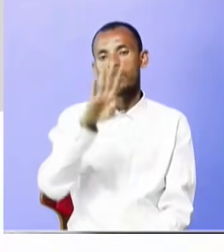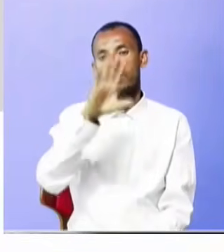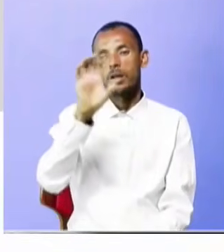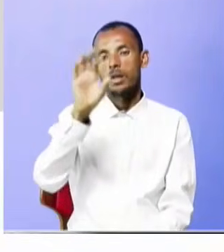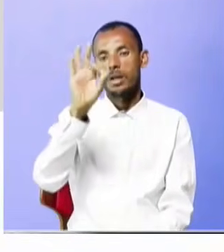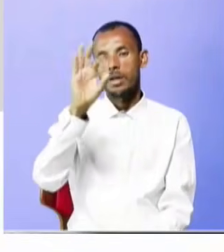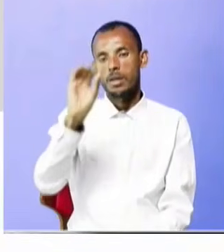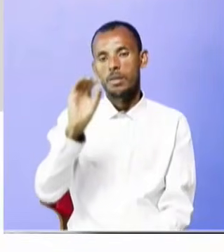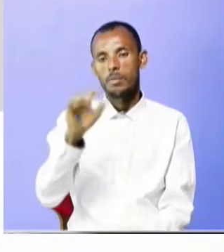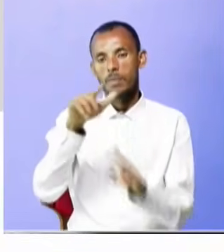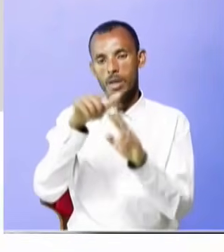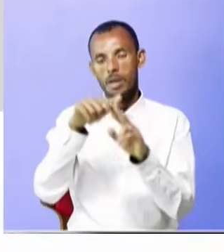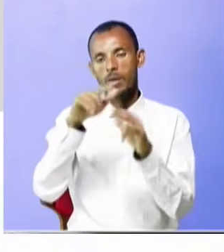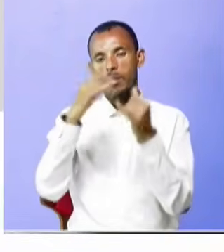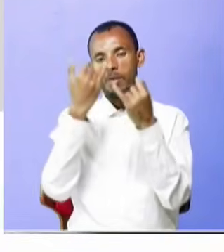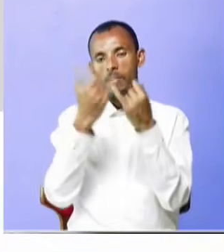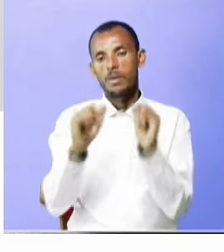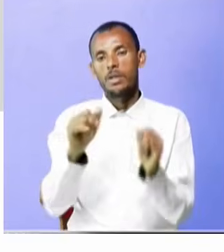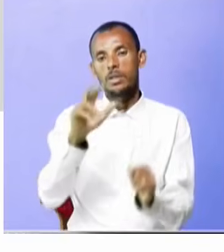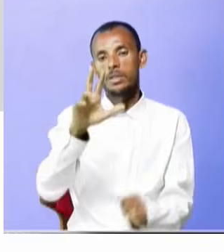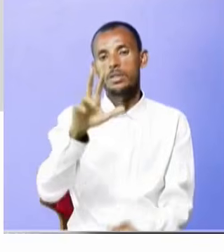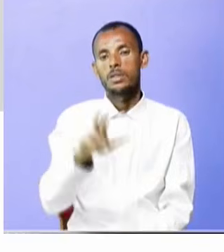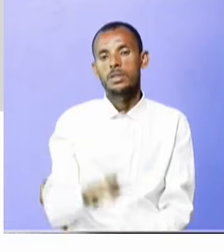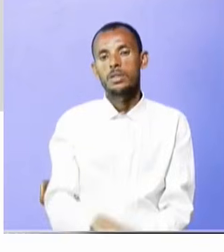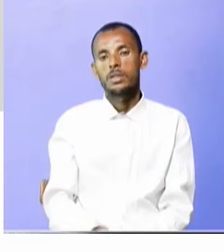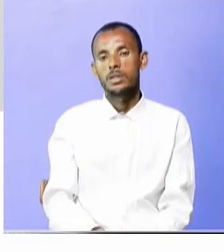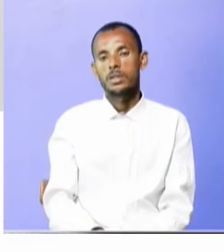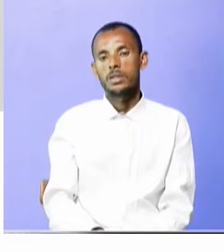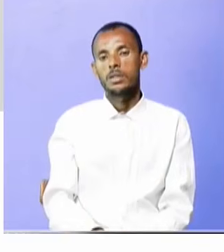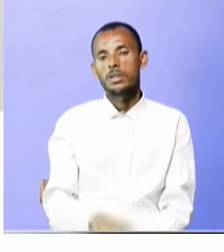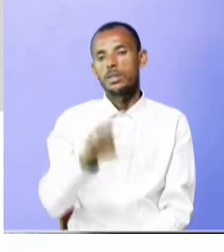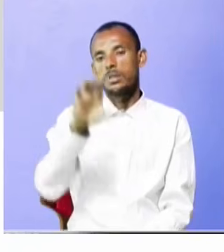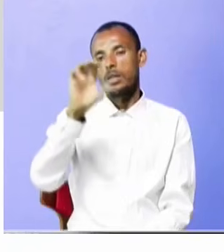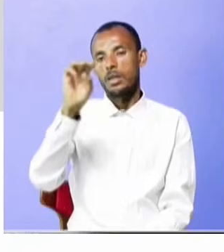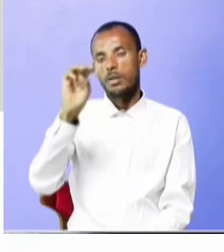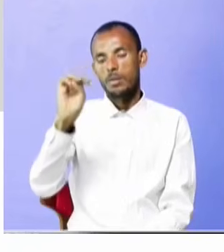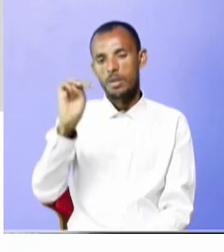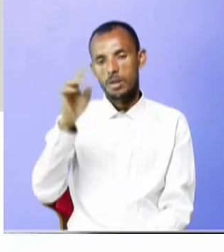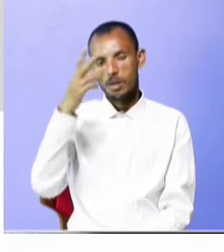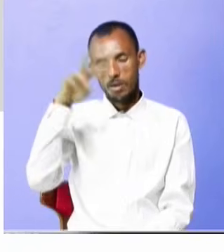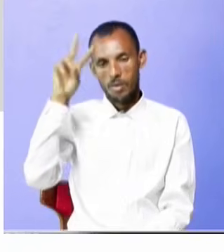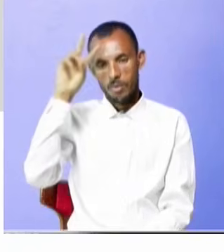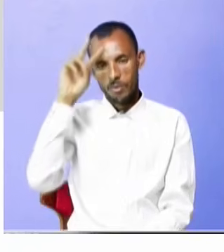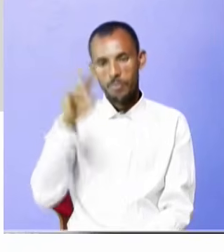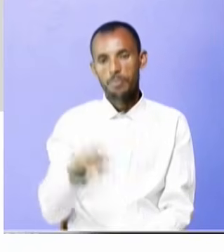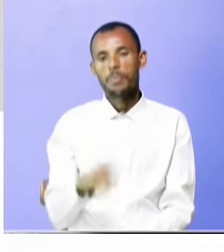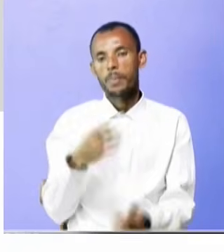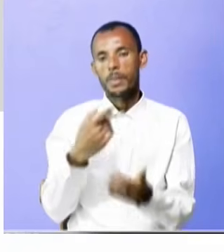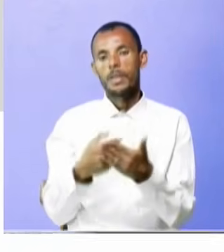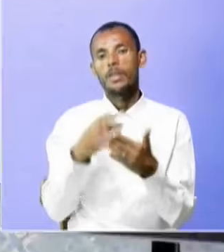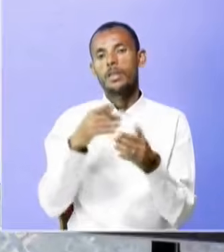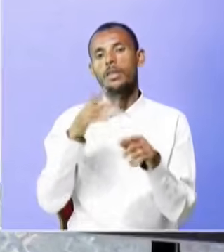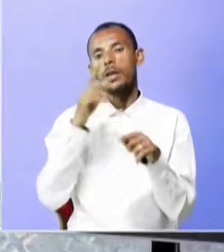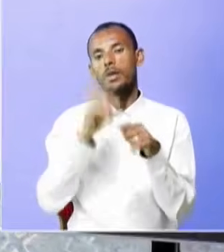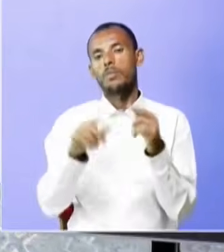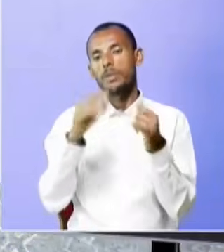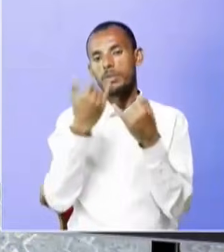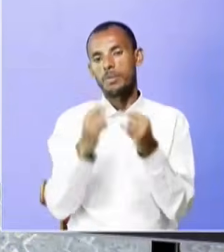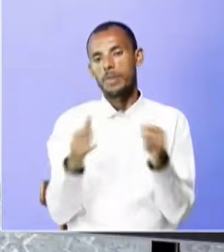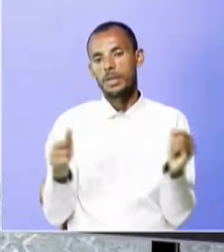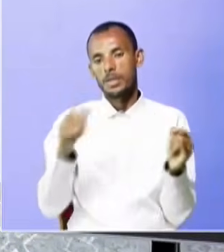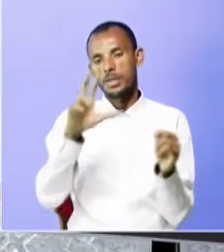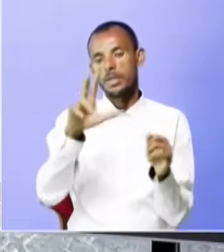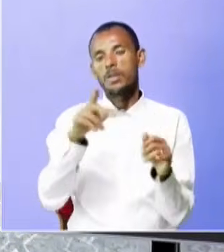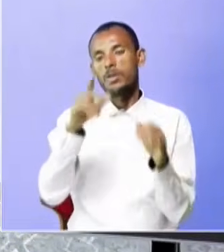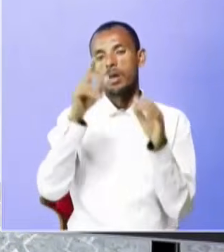490 pi over 3 centimeter cube. Okay, this cannot be simplified by 3 so that